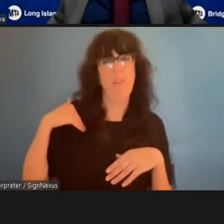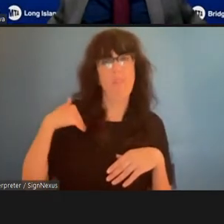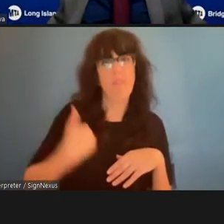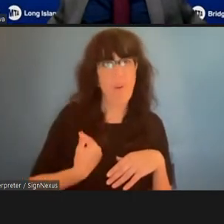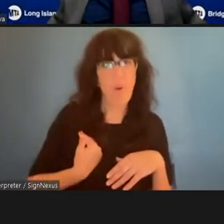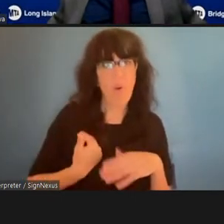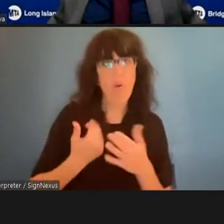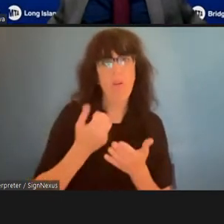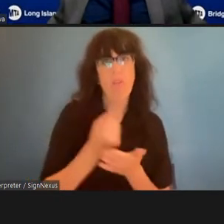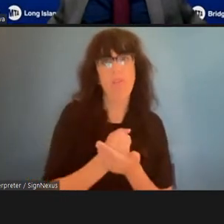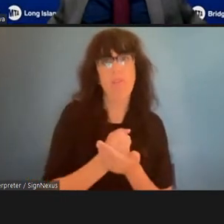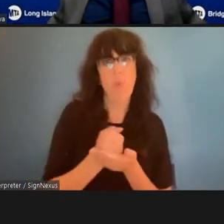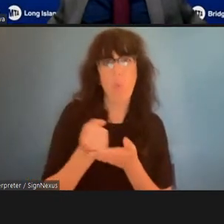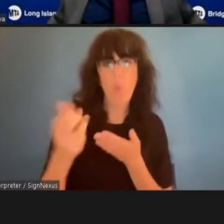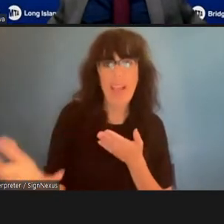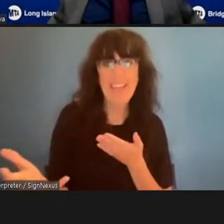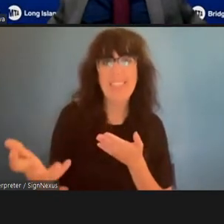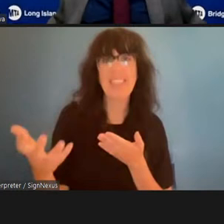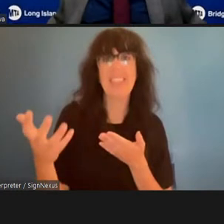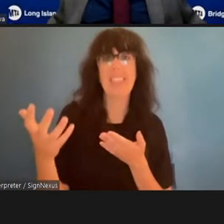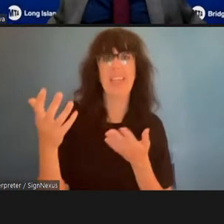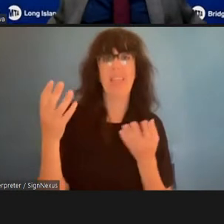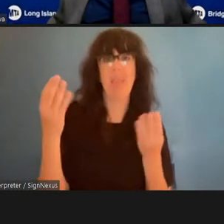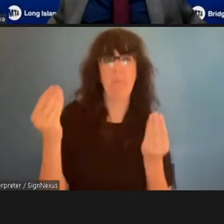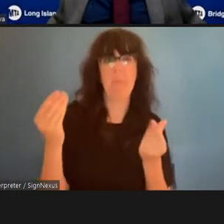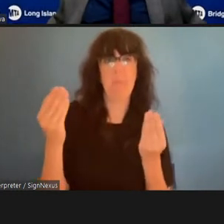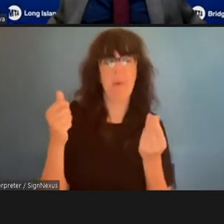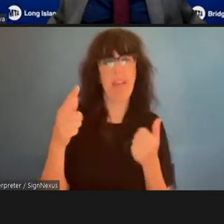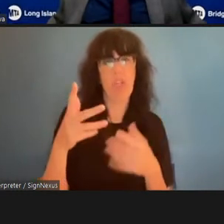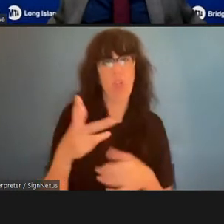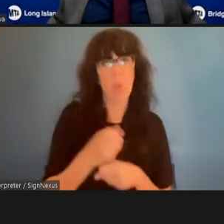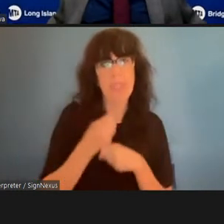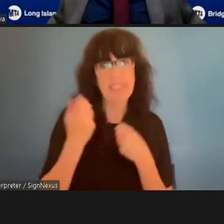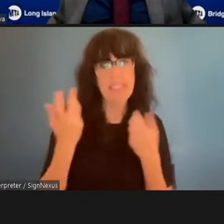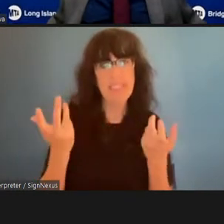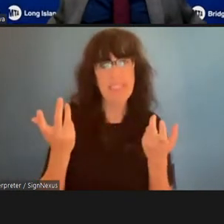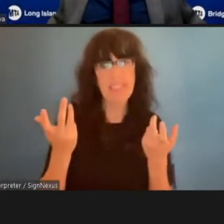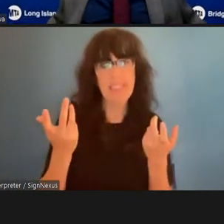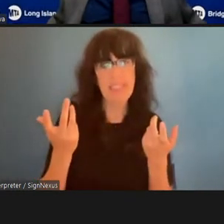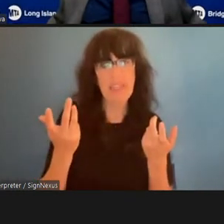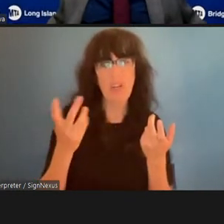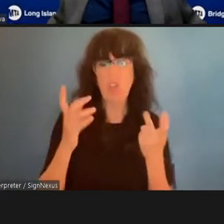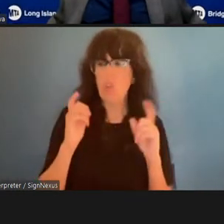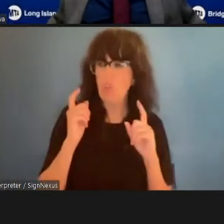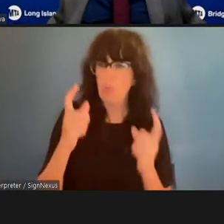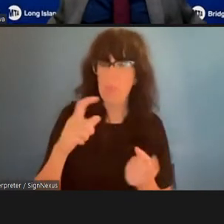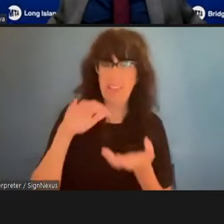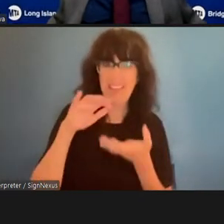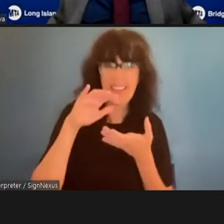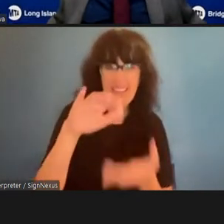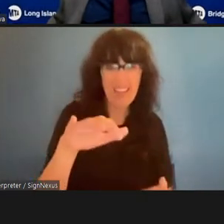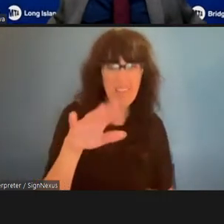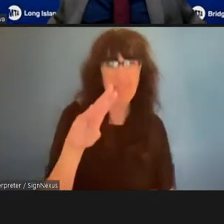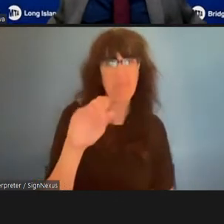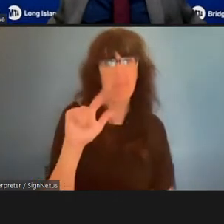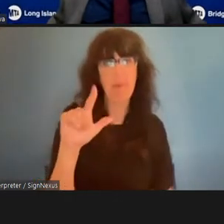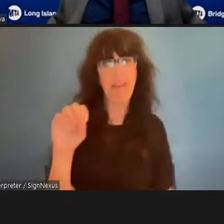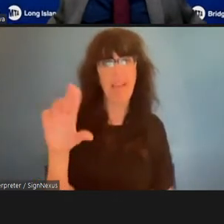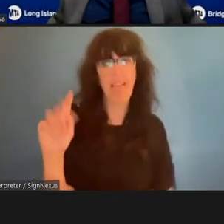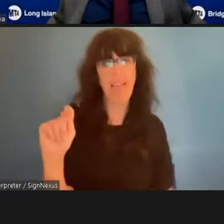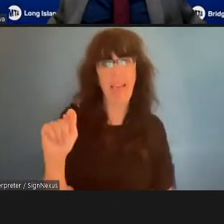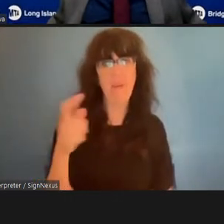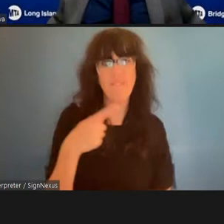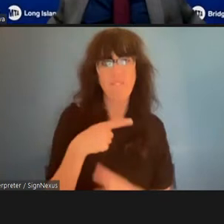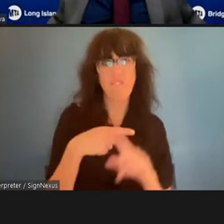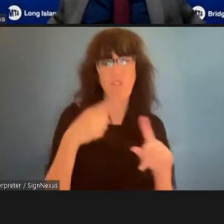wasting the funds that you receive you've been given a bailout from the federal